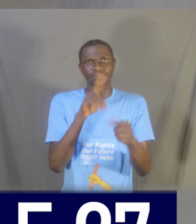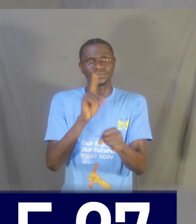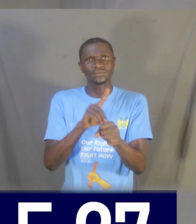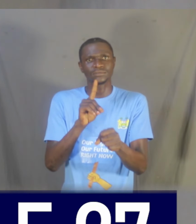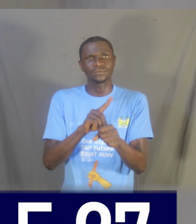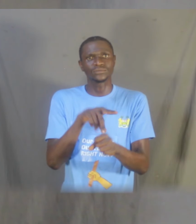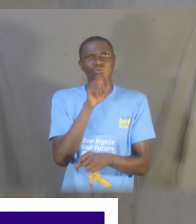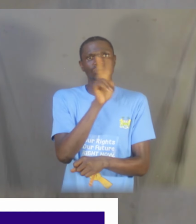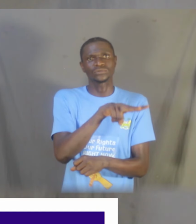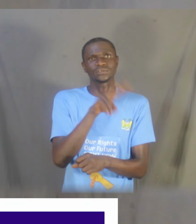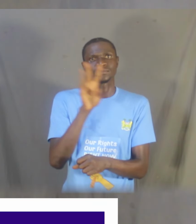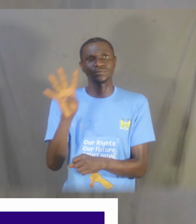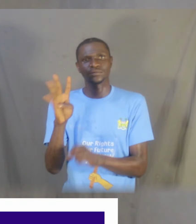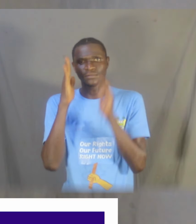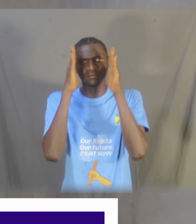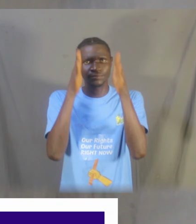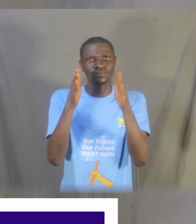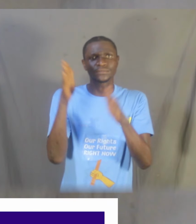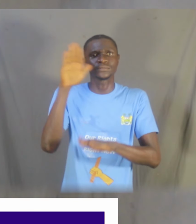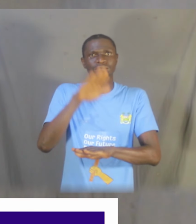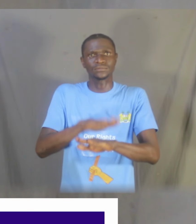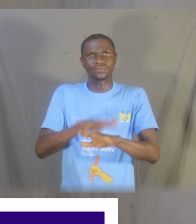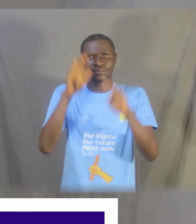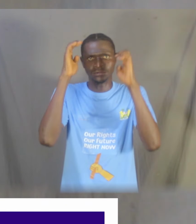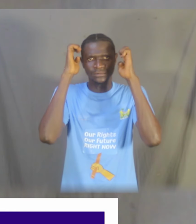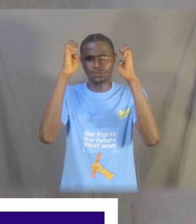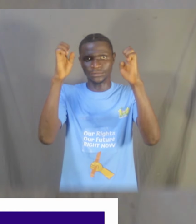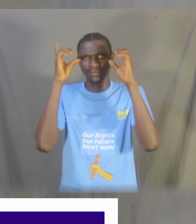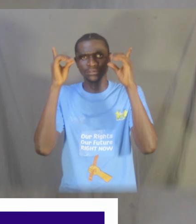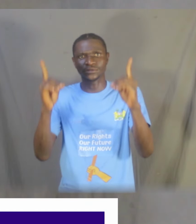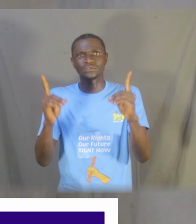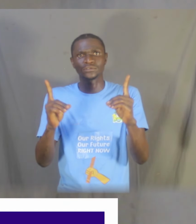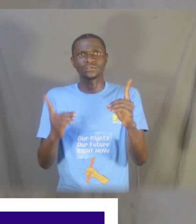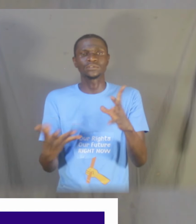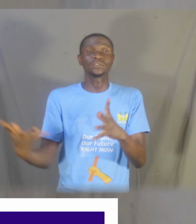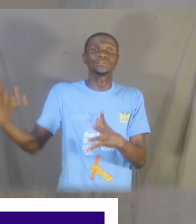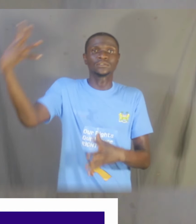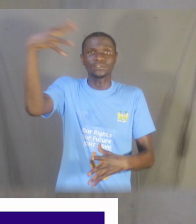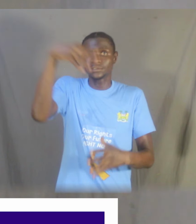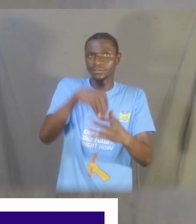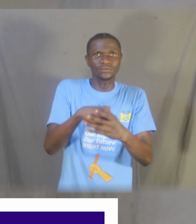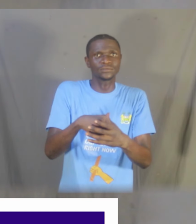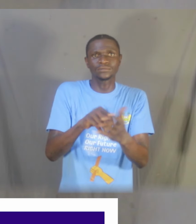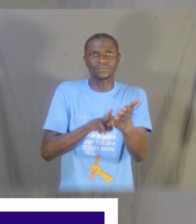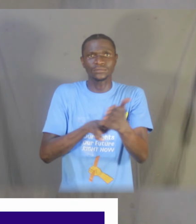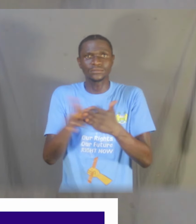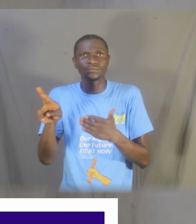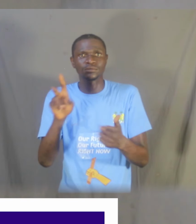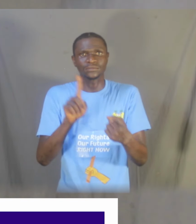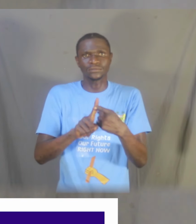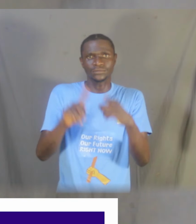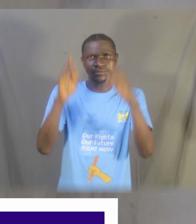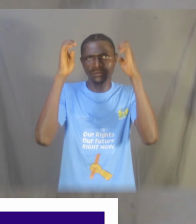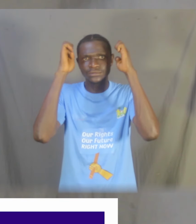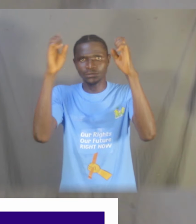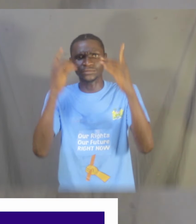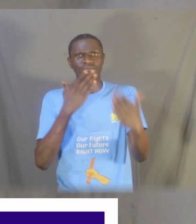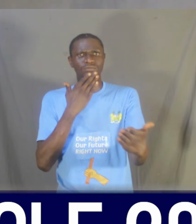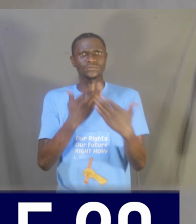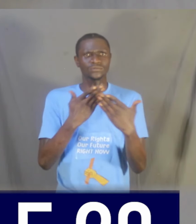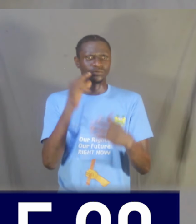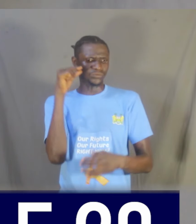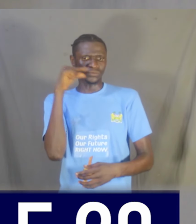and employment. Recognizes the right to work and mandates measures to ensure equal employment opportunities for persons with